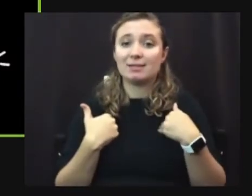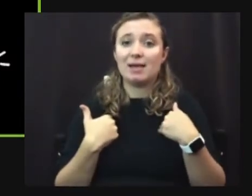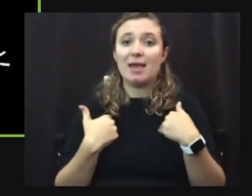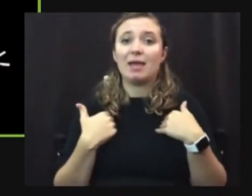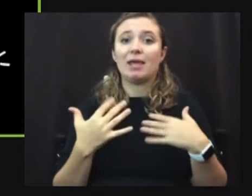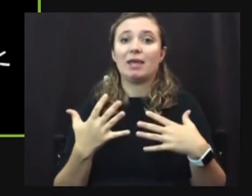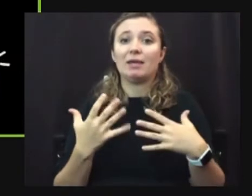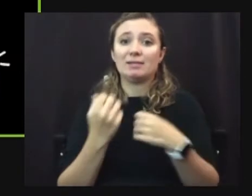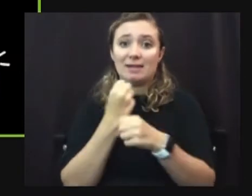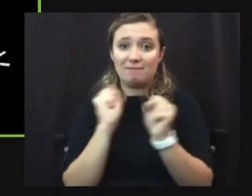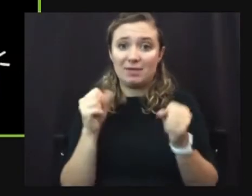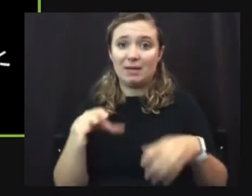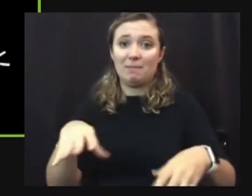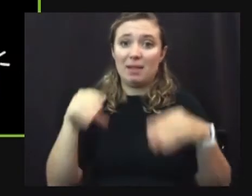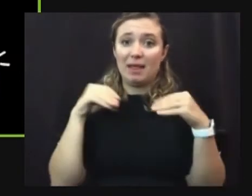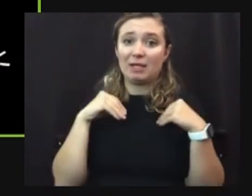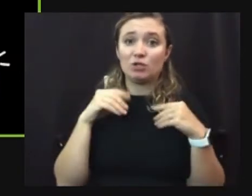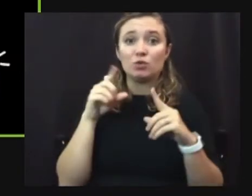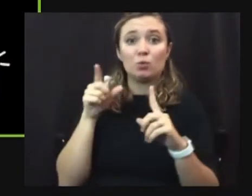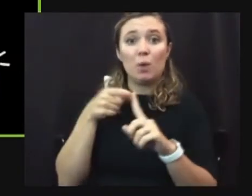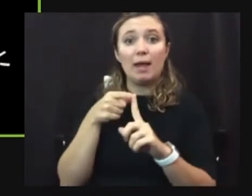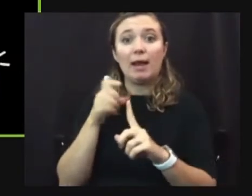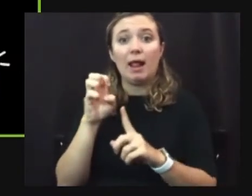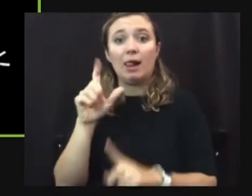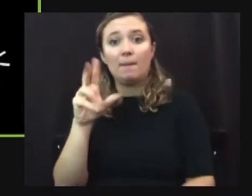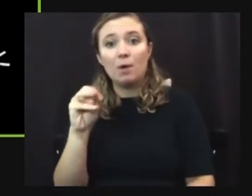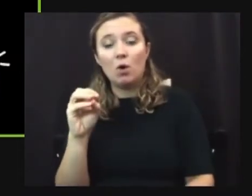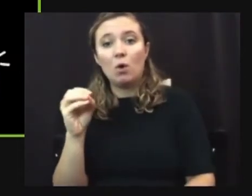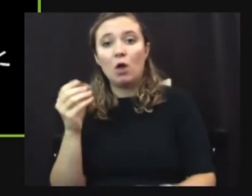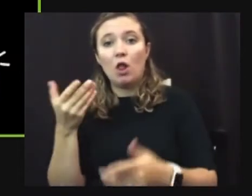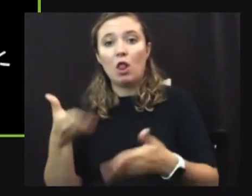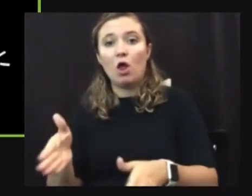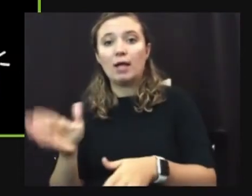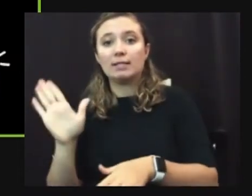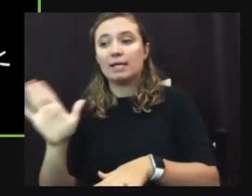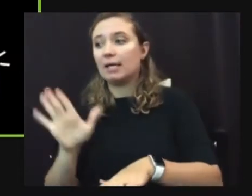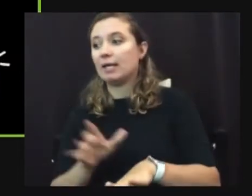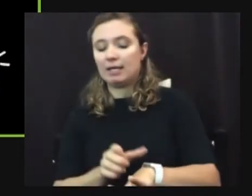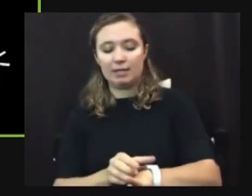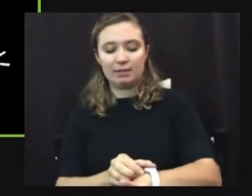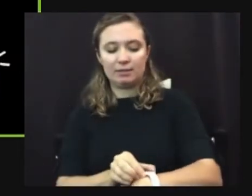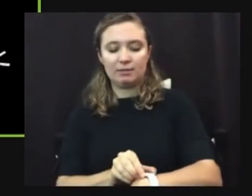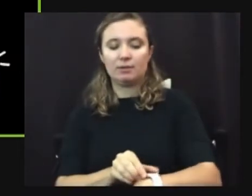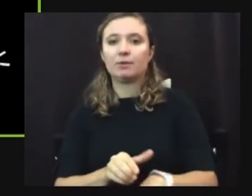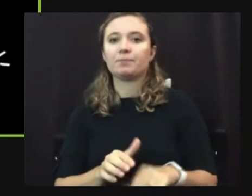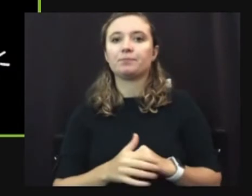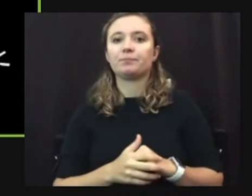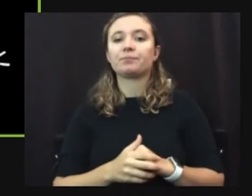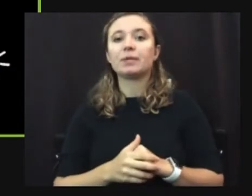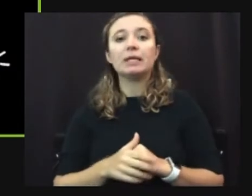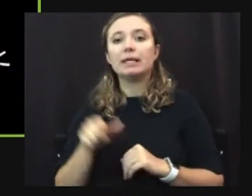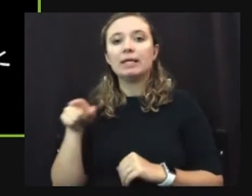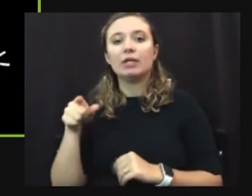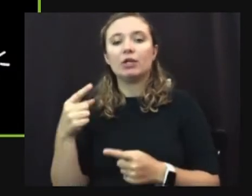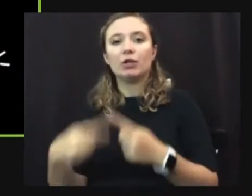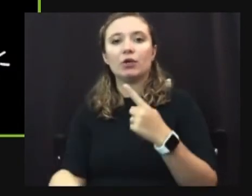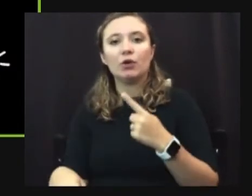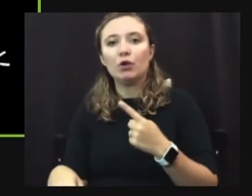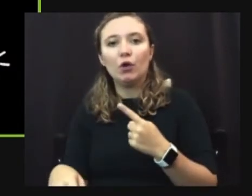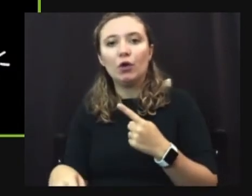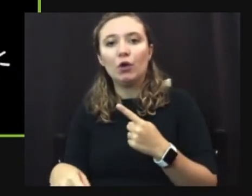he lost his, she just could not stand that he